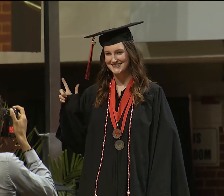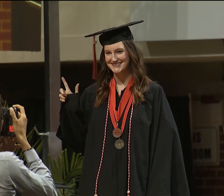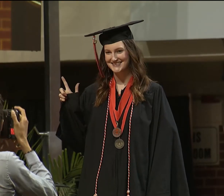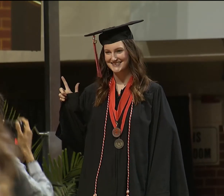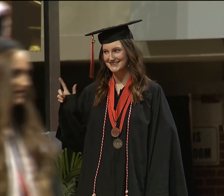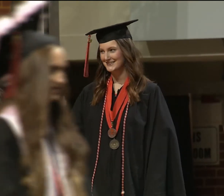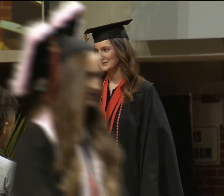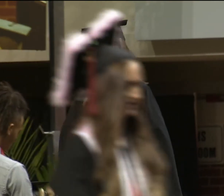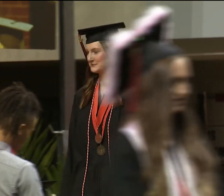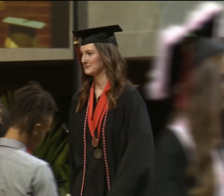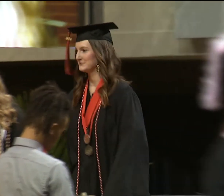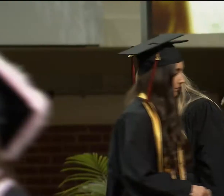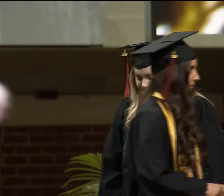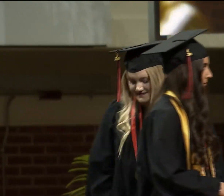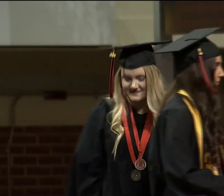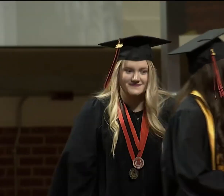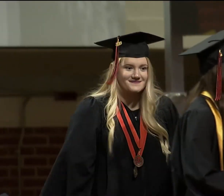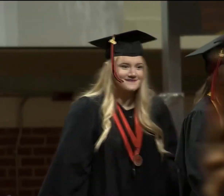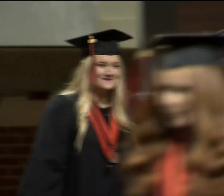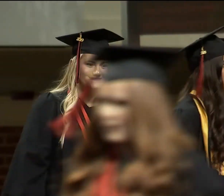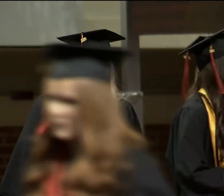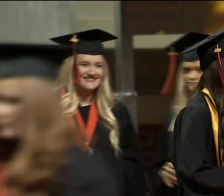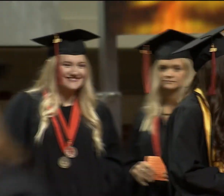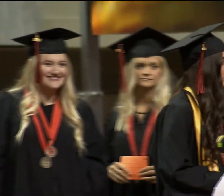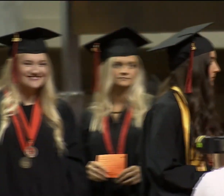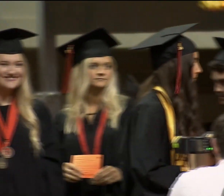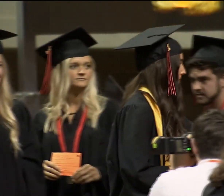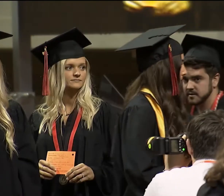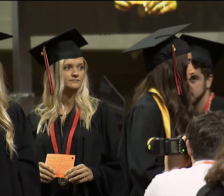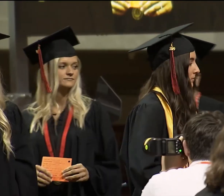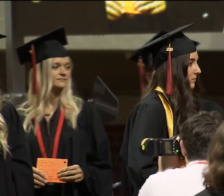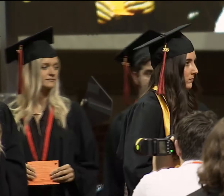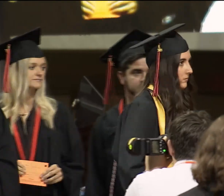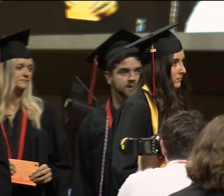Lauren Burks. Kendall Cook.